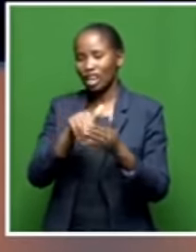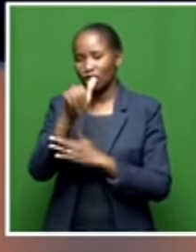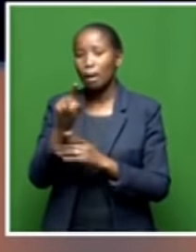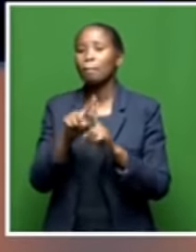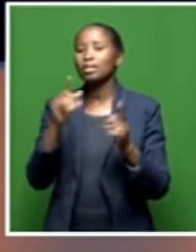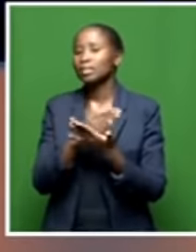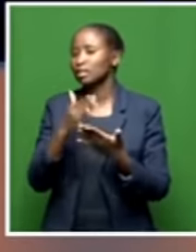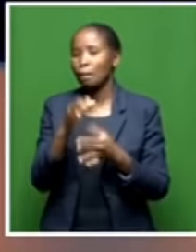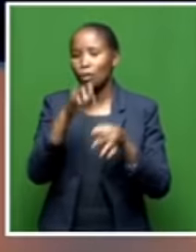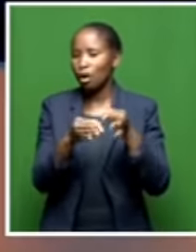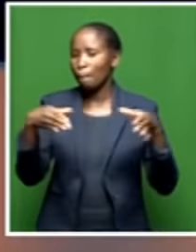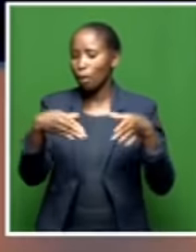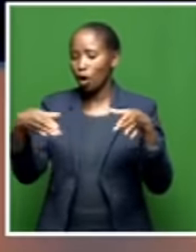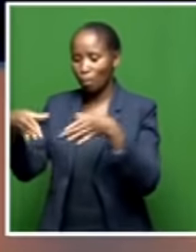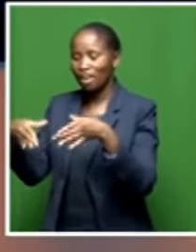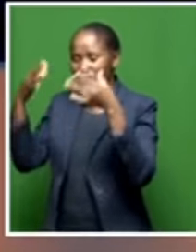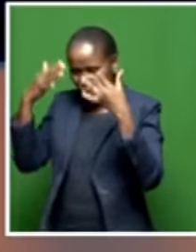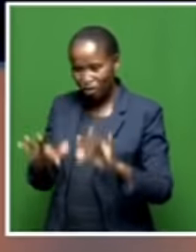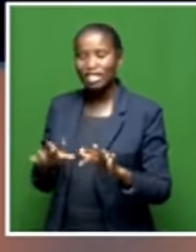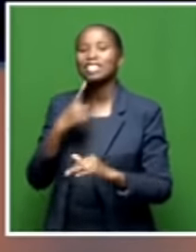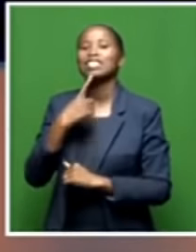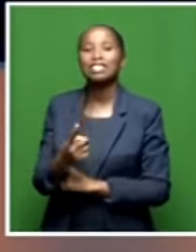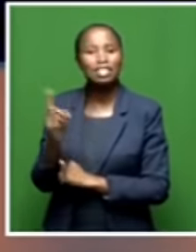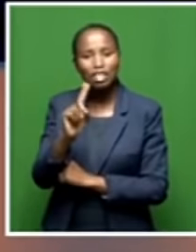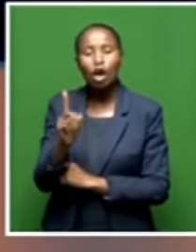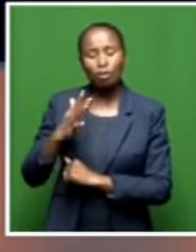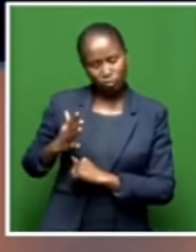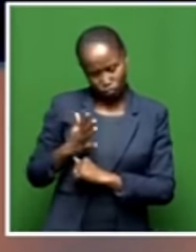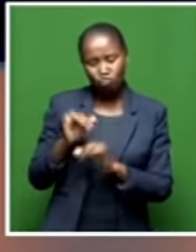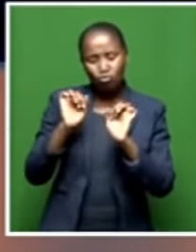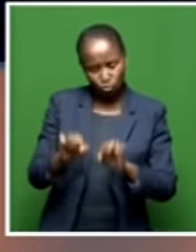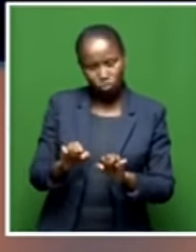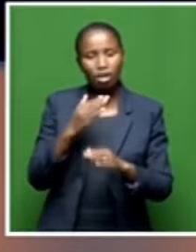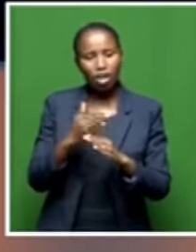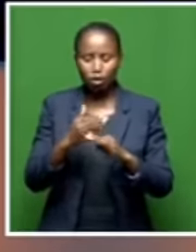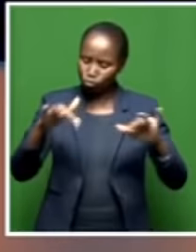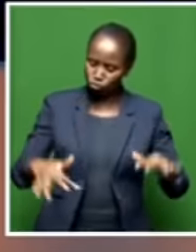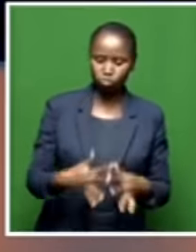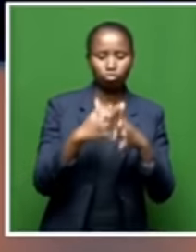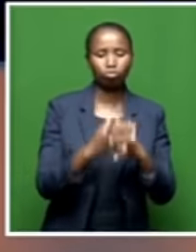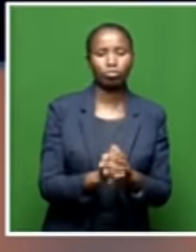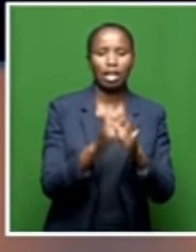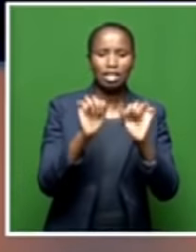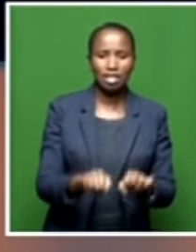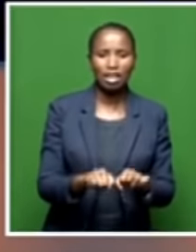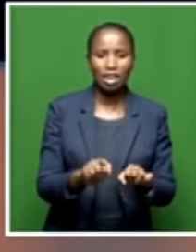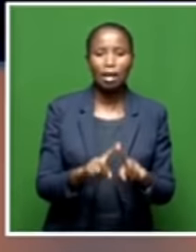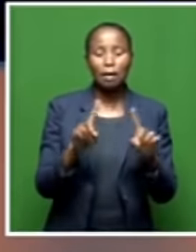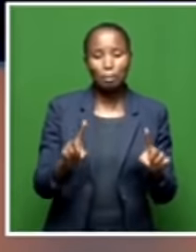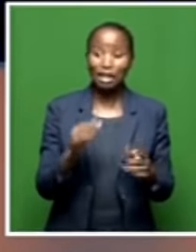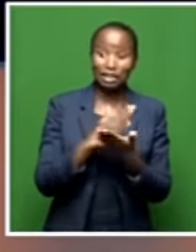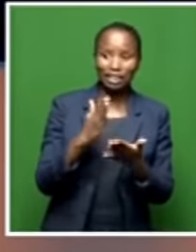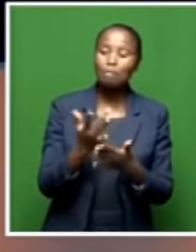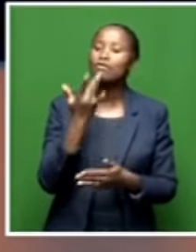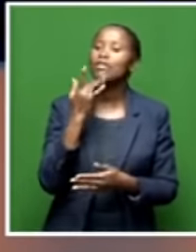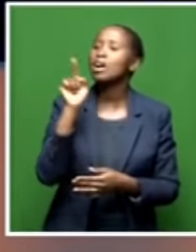they would like to go into a coalition with certain parties and not so much with certain parties. The DA, for instance, wants to keep Cape Town